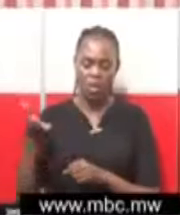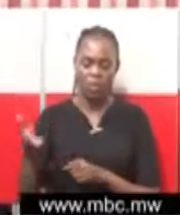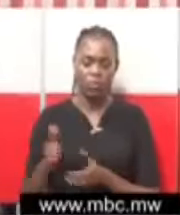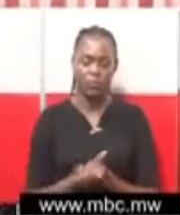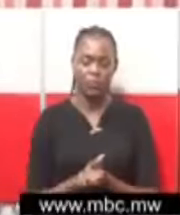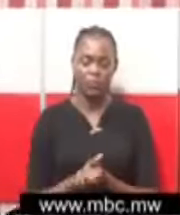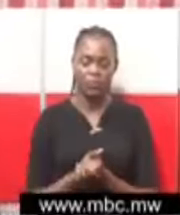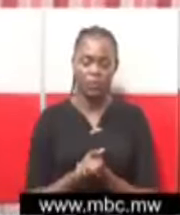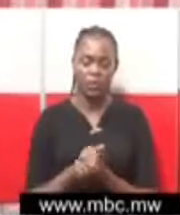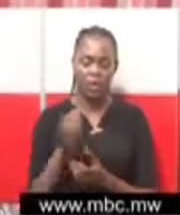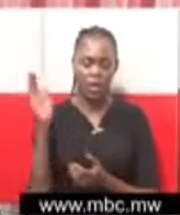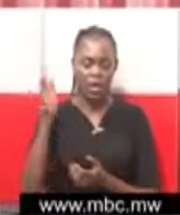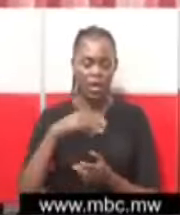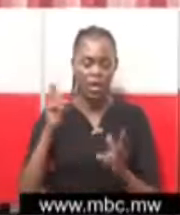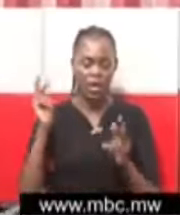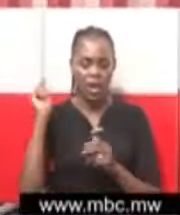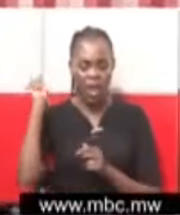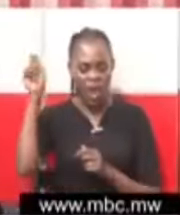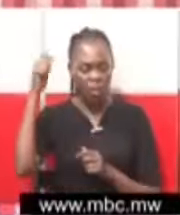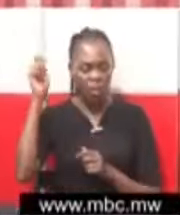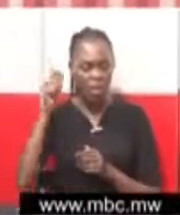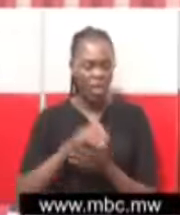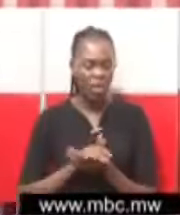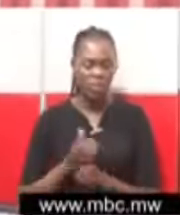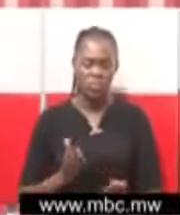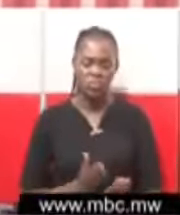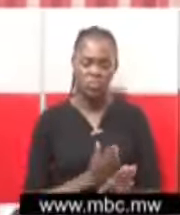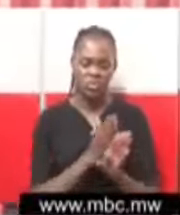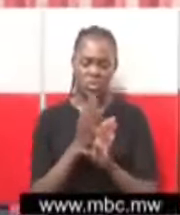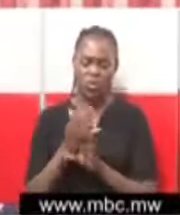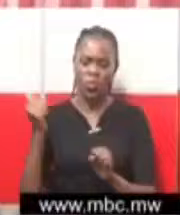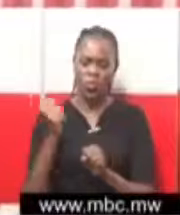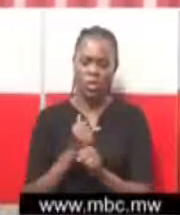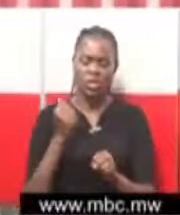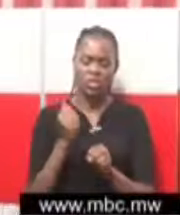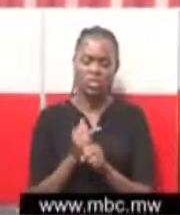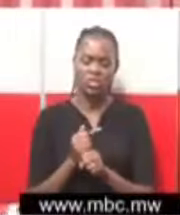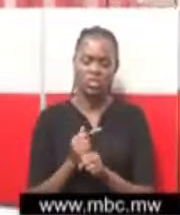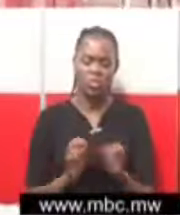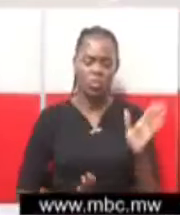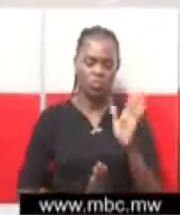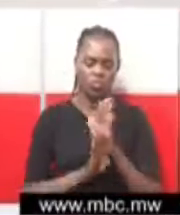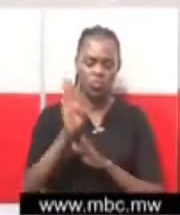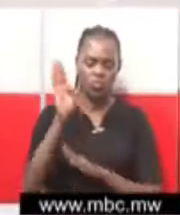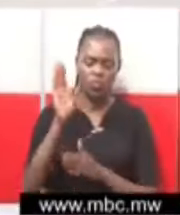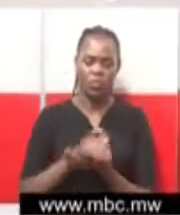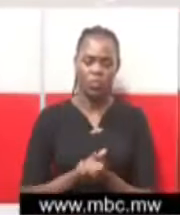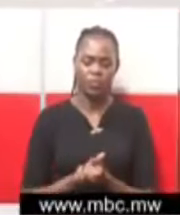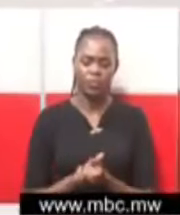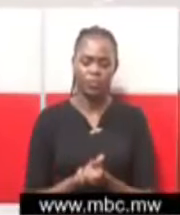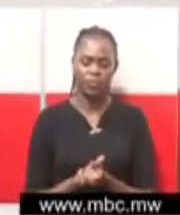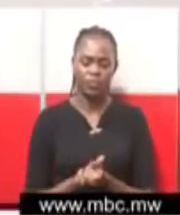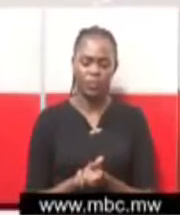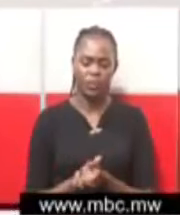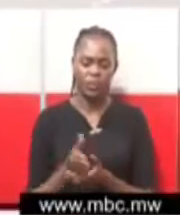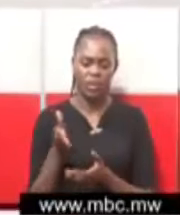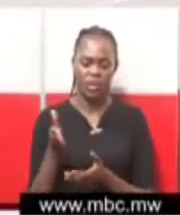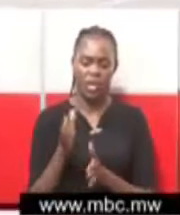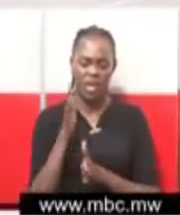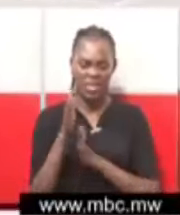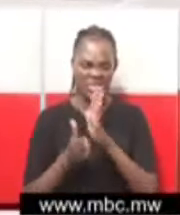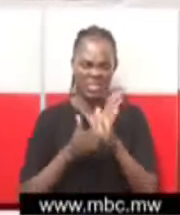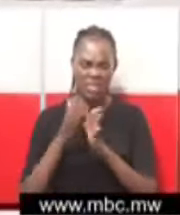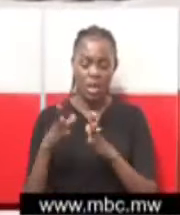then called on Malawians to make use of the port for the growth of both economies. This is a clear sign